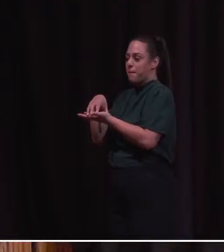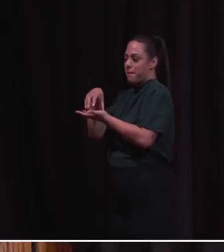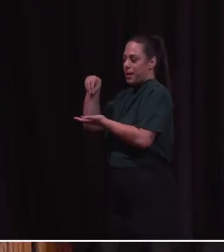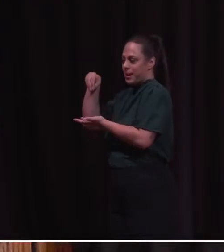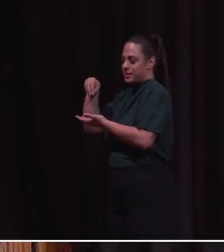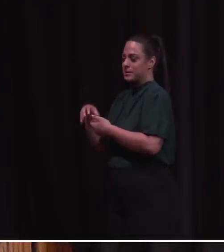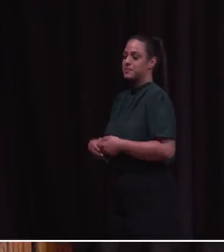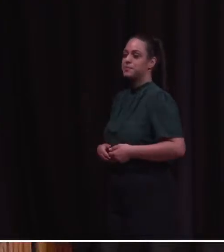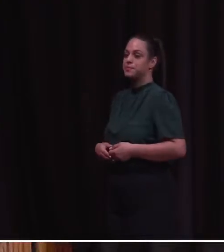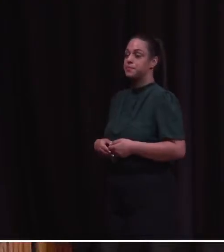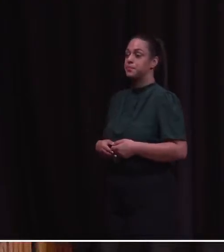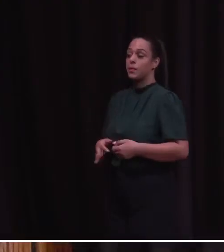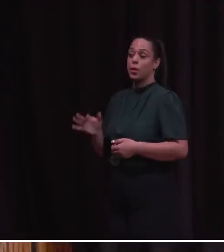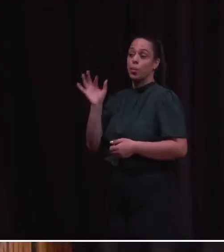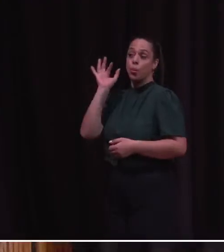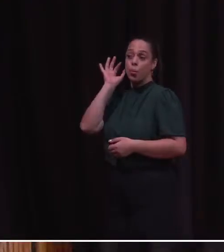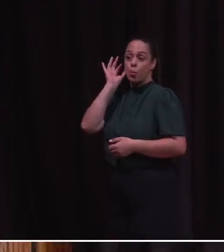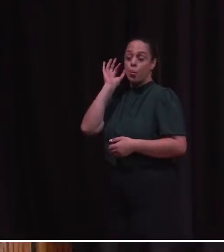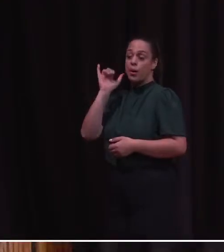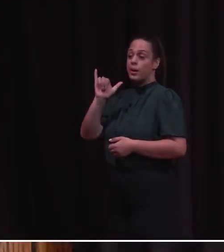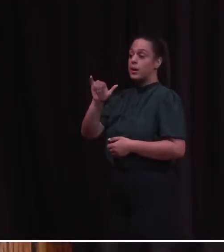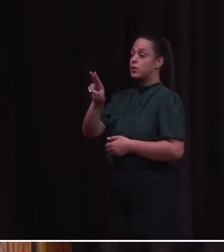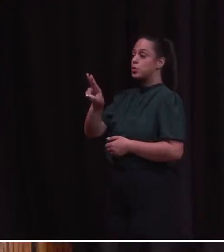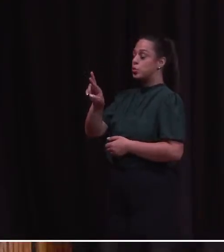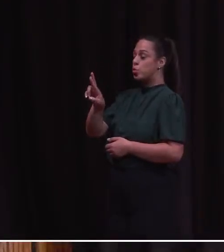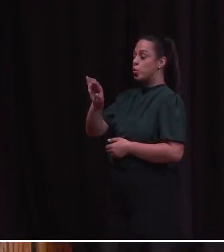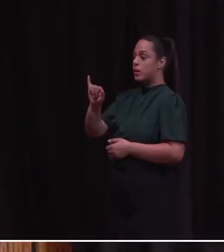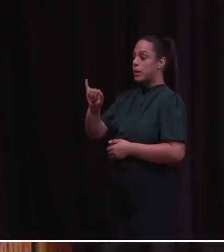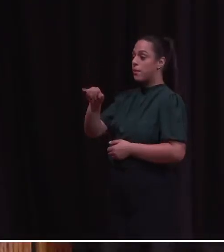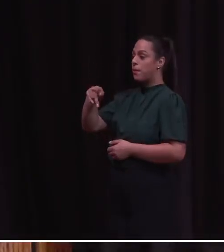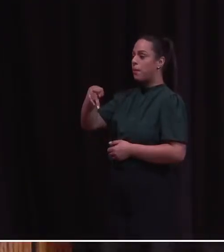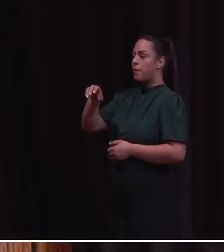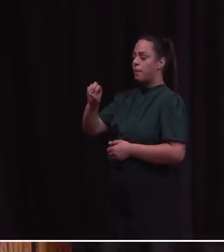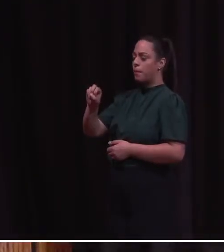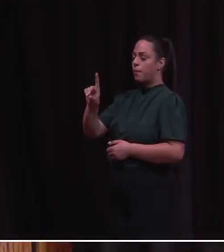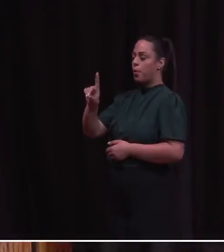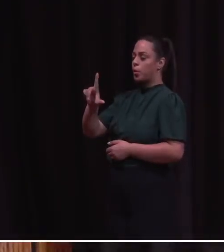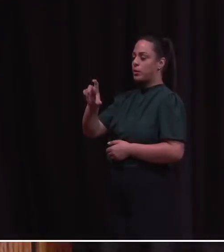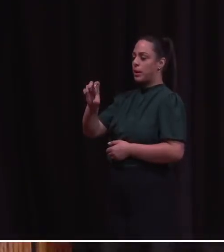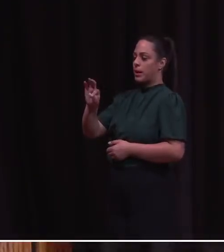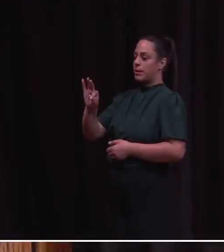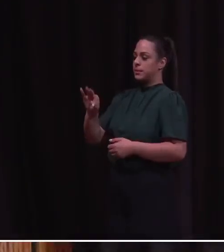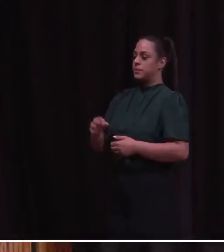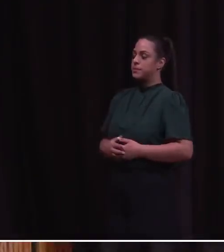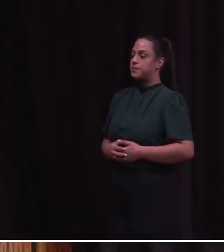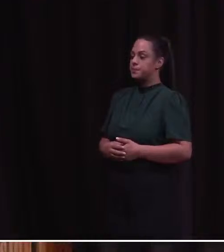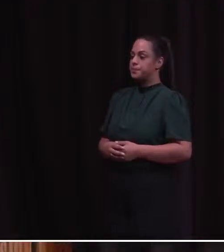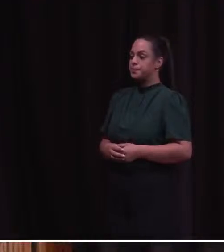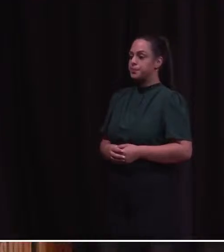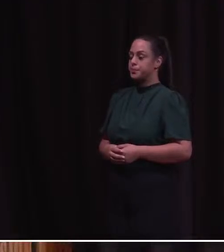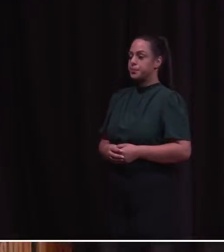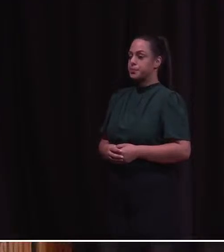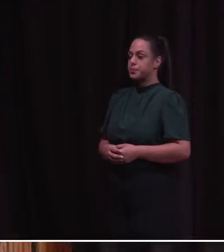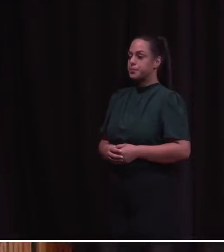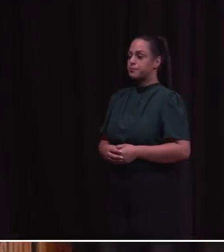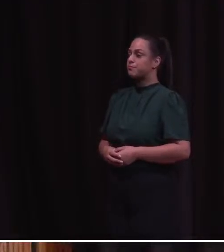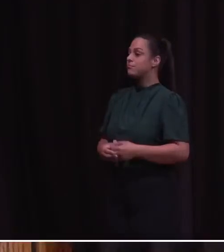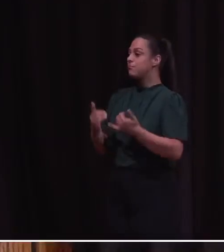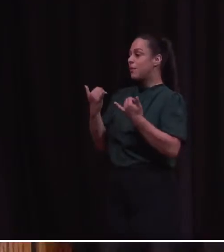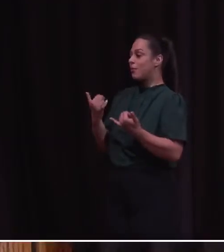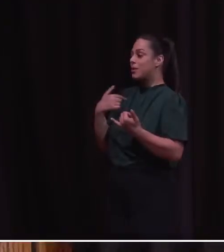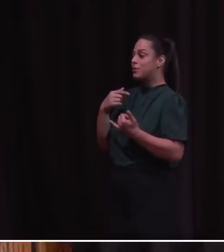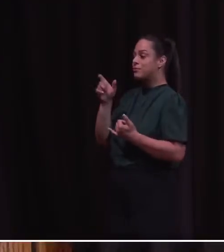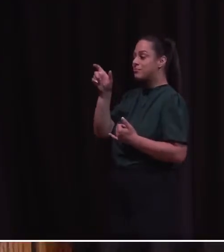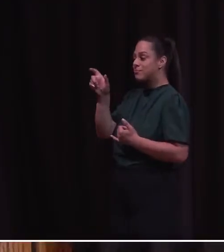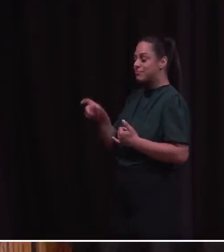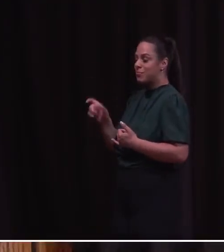I think in her latest book, now appreciate more than ever the need for collaboration,